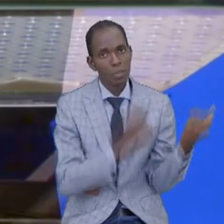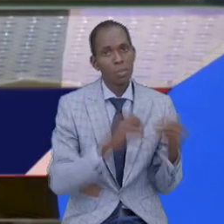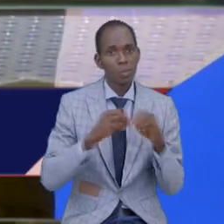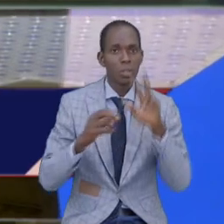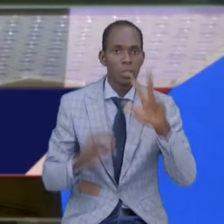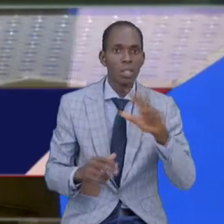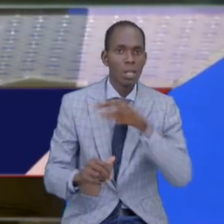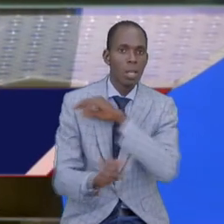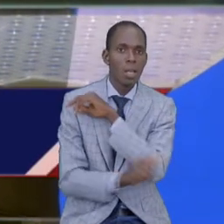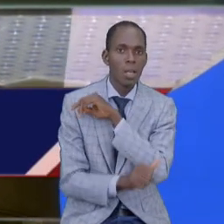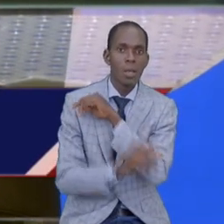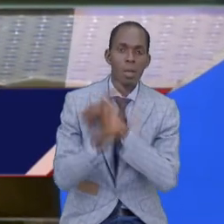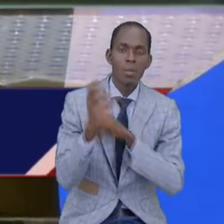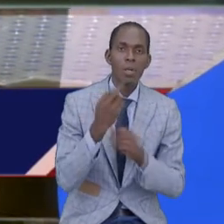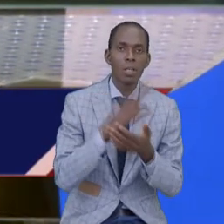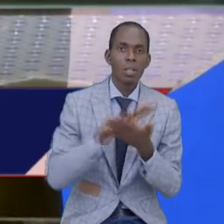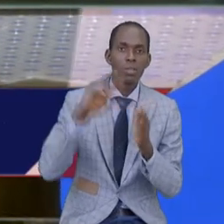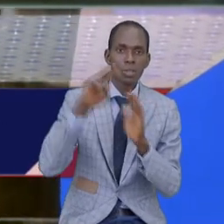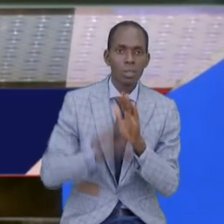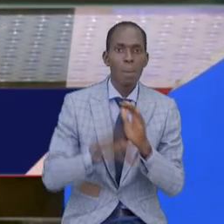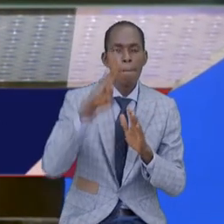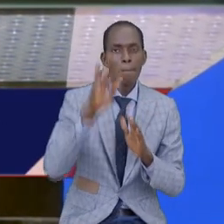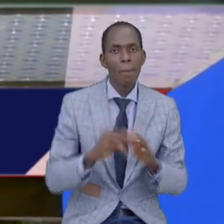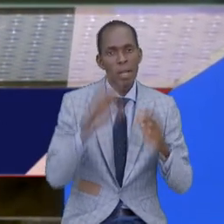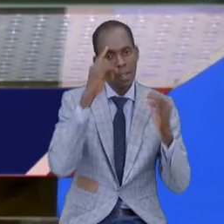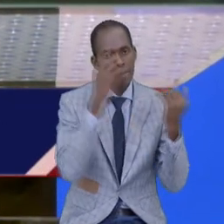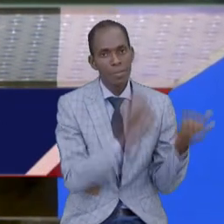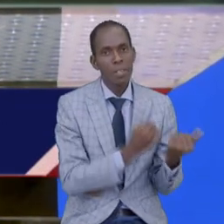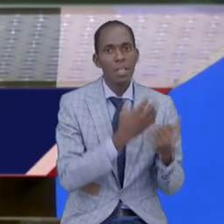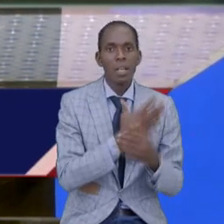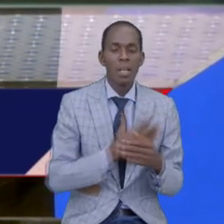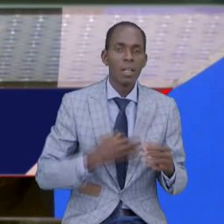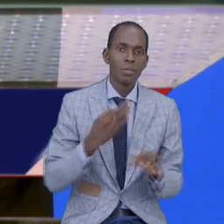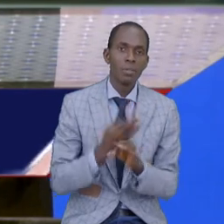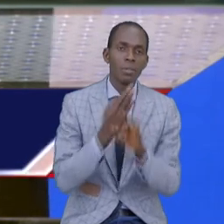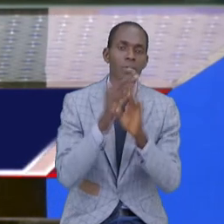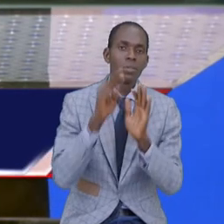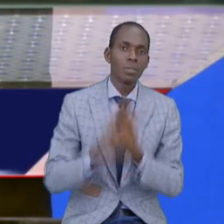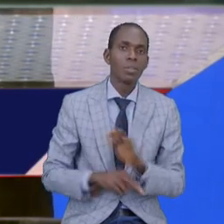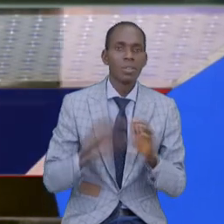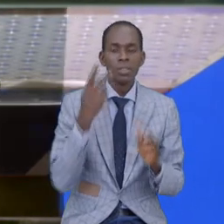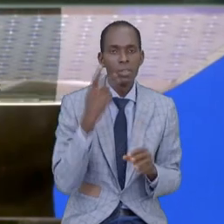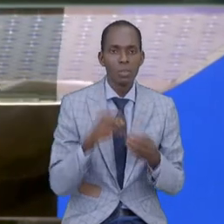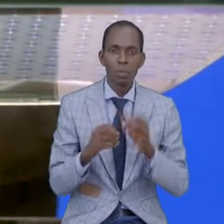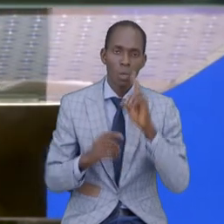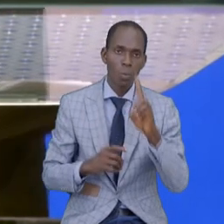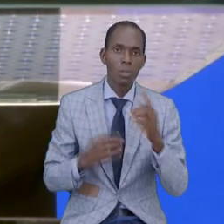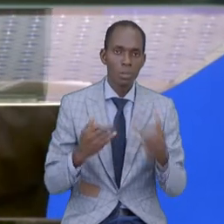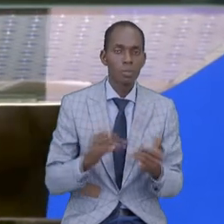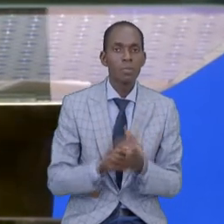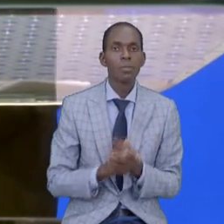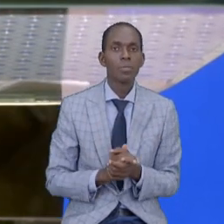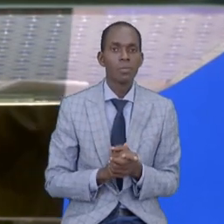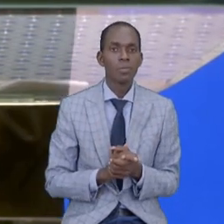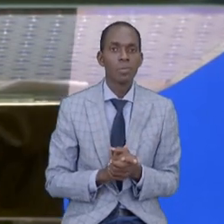Abraham's righteousness by faith and faithfulness. Let's look at number 1 here.